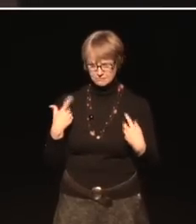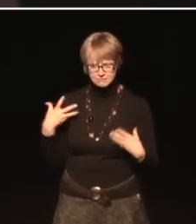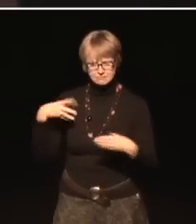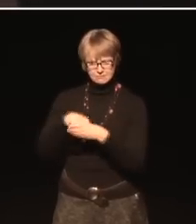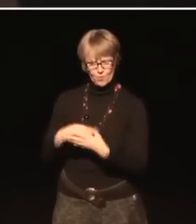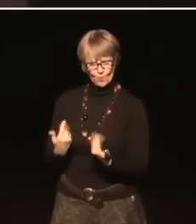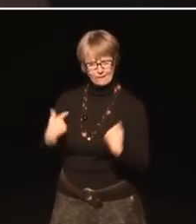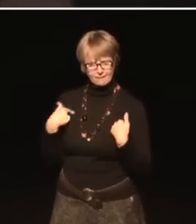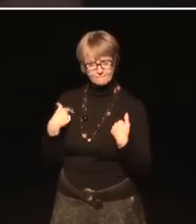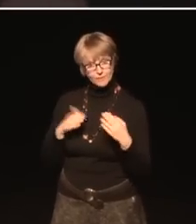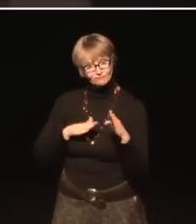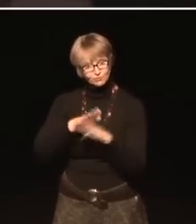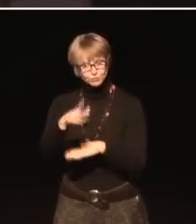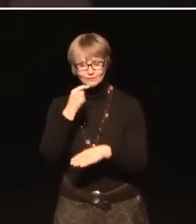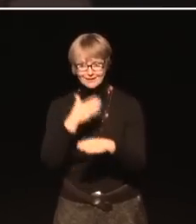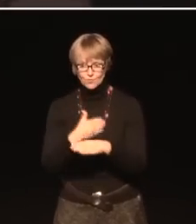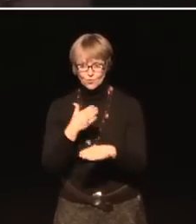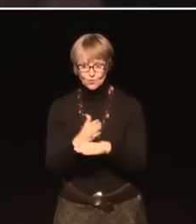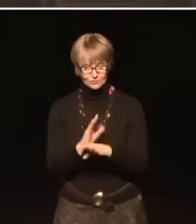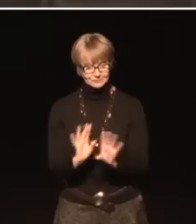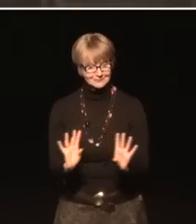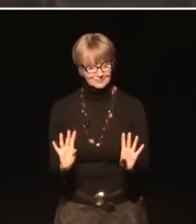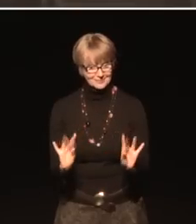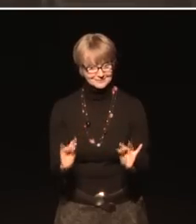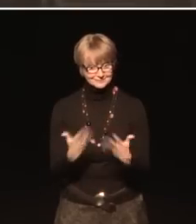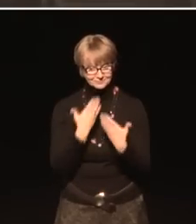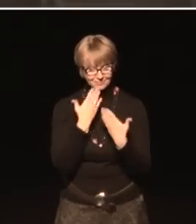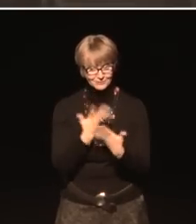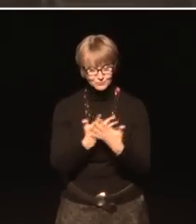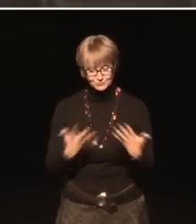to. That's it. Thank you very much.